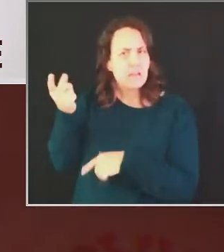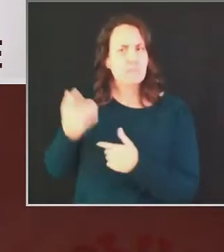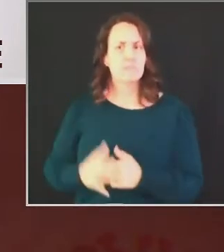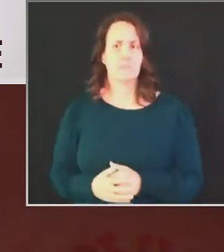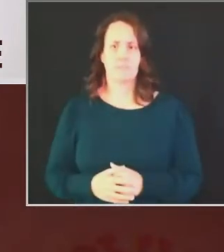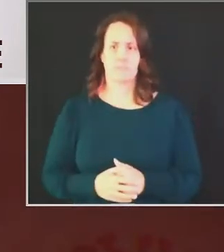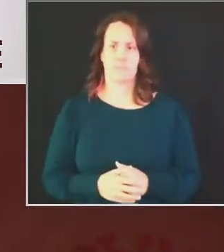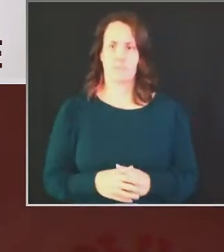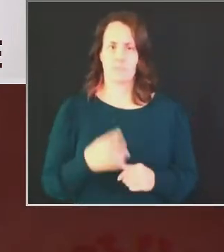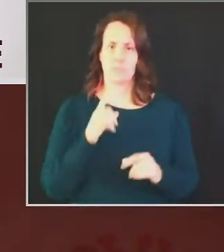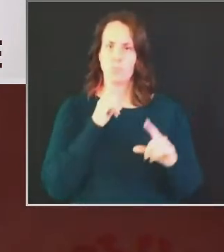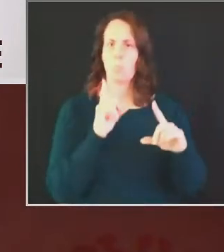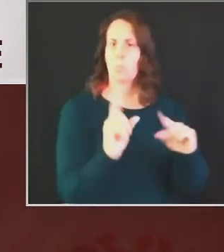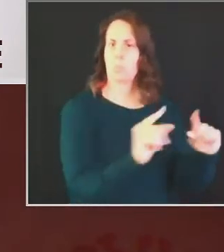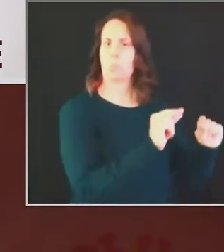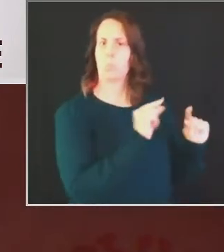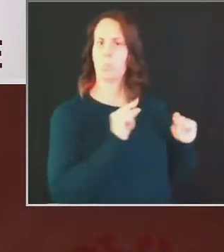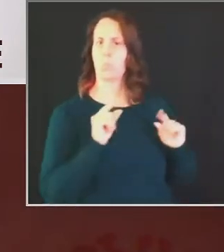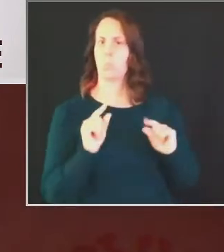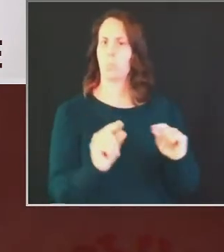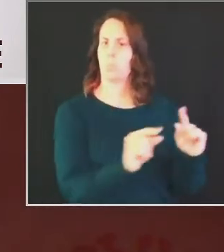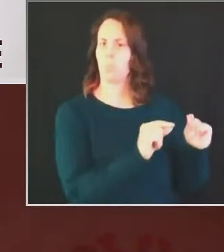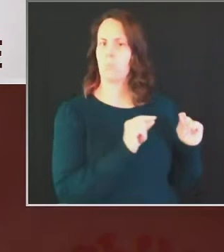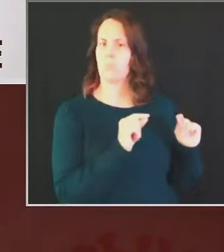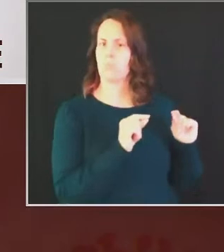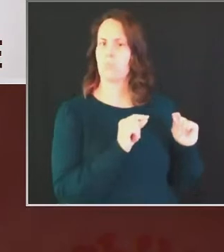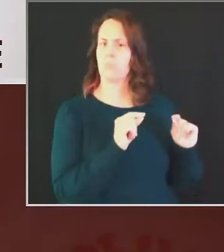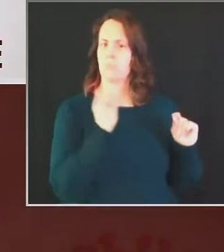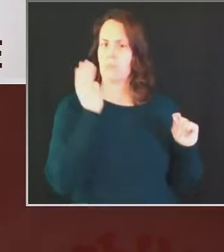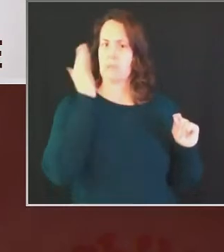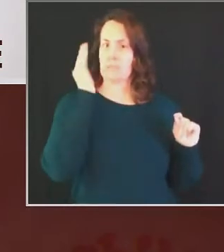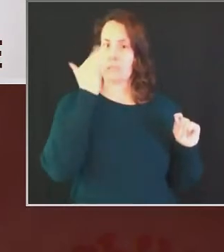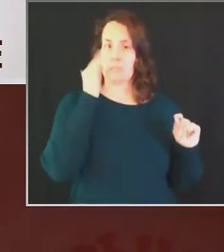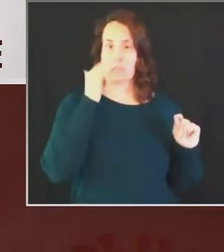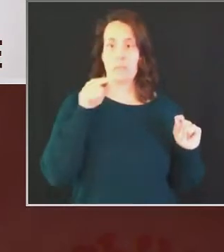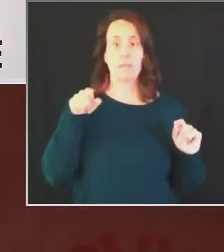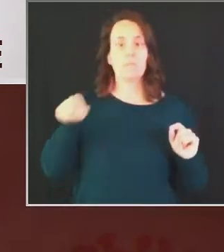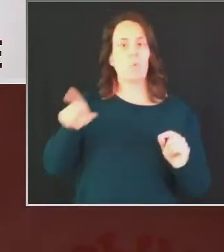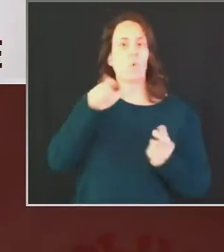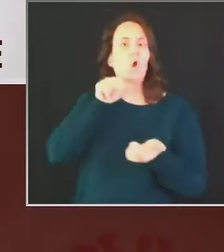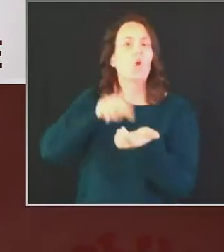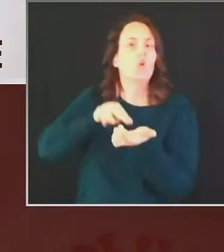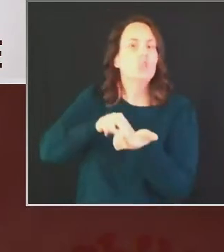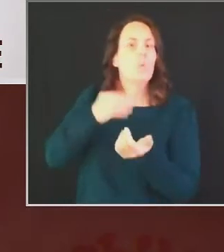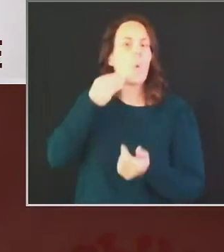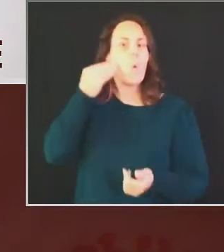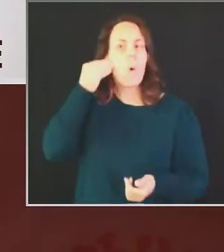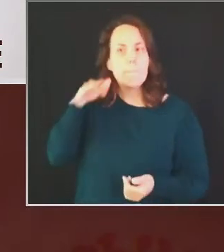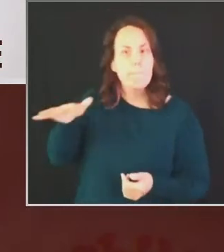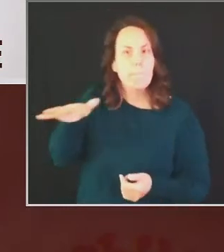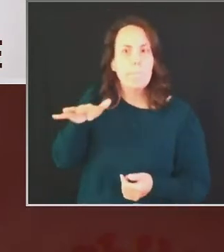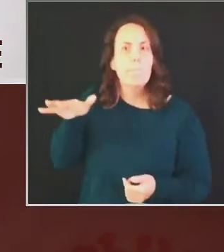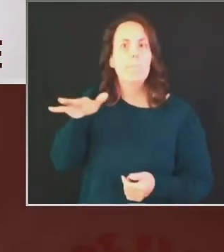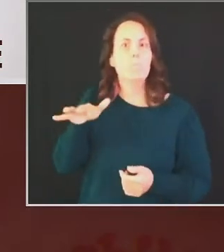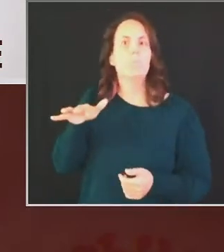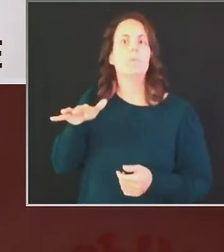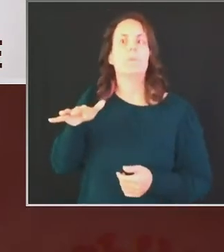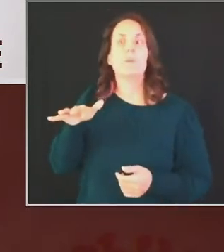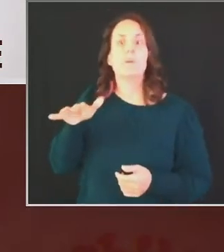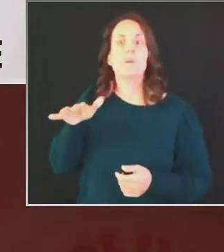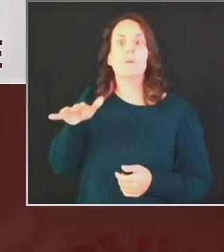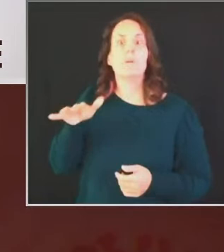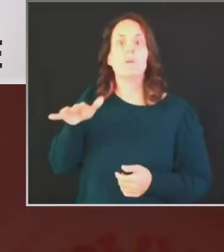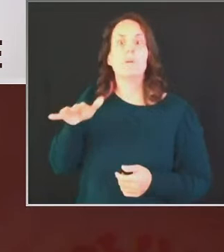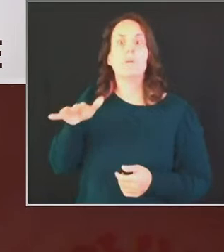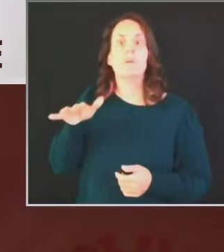in long-term care facilities being transferred to hospitals, but those long-term care facilities may